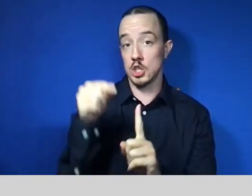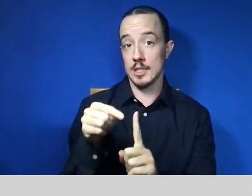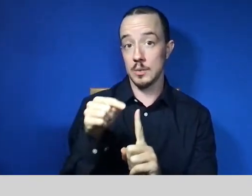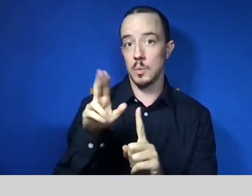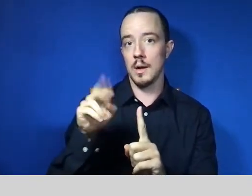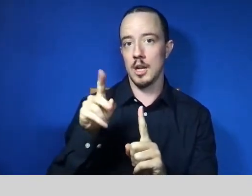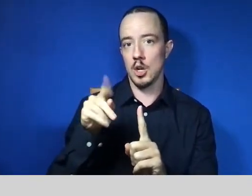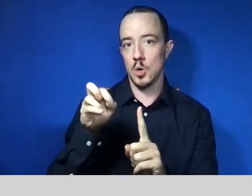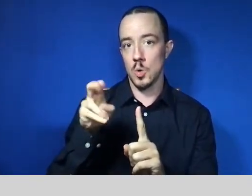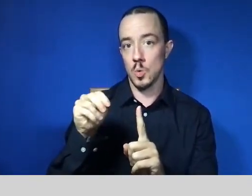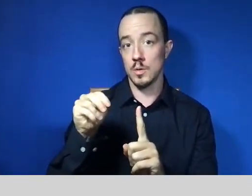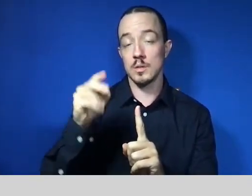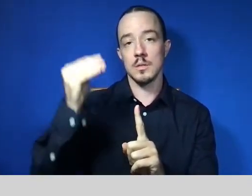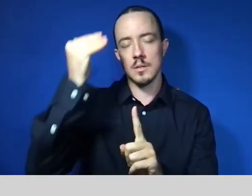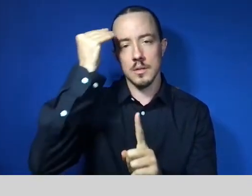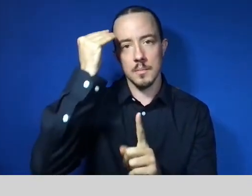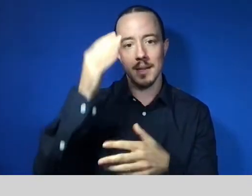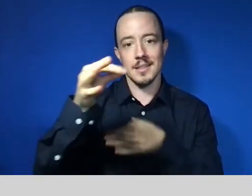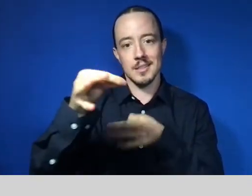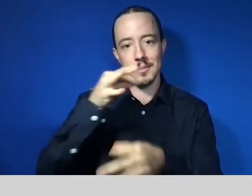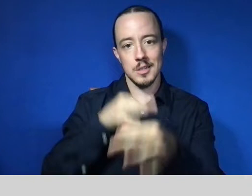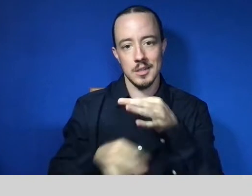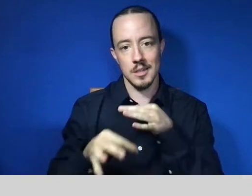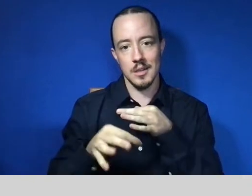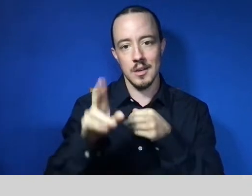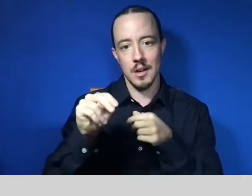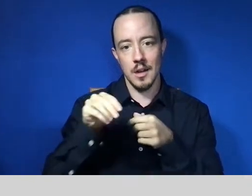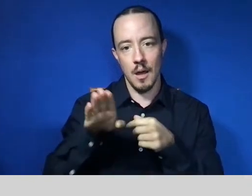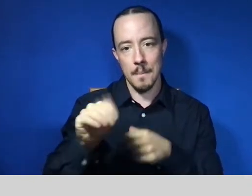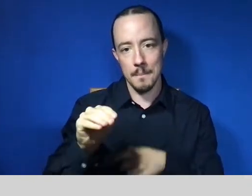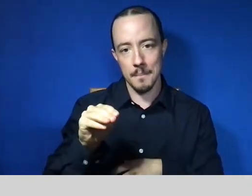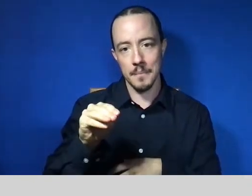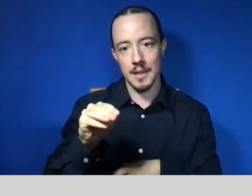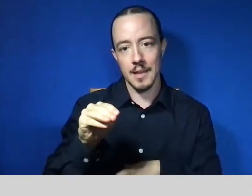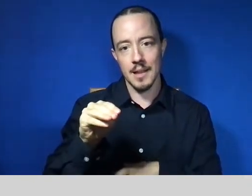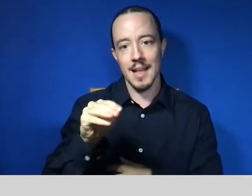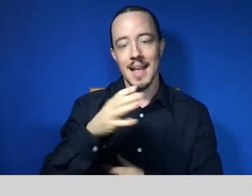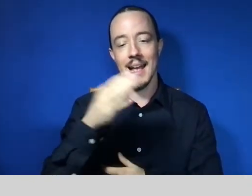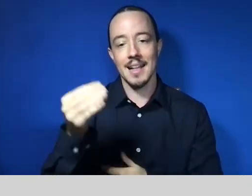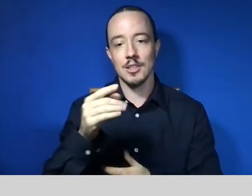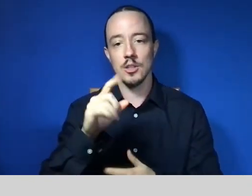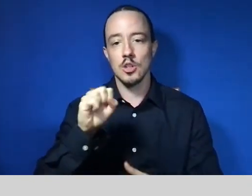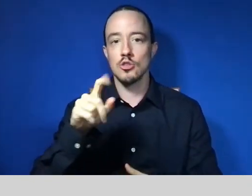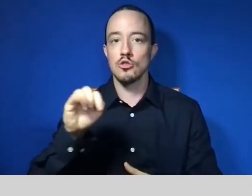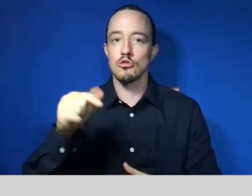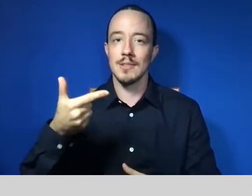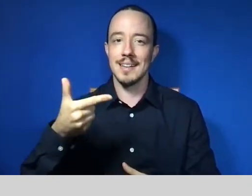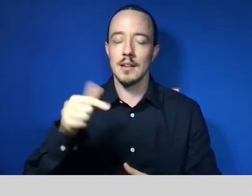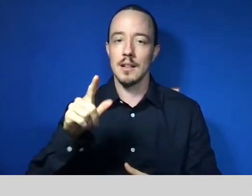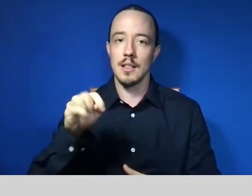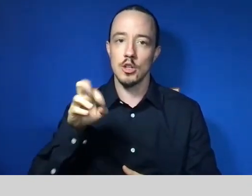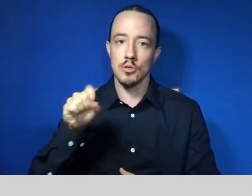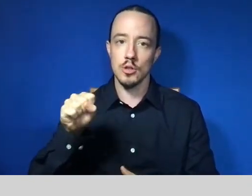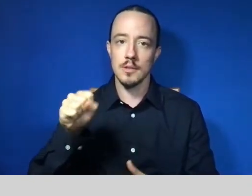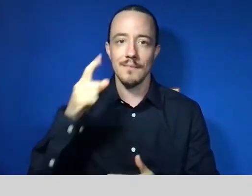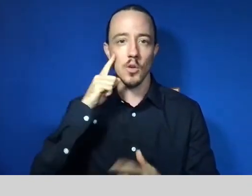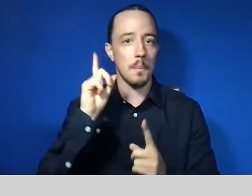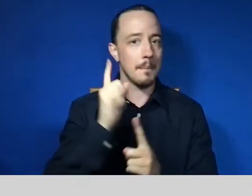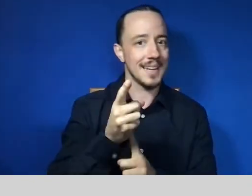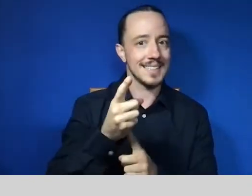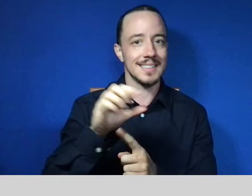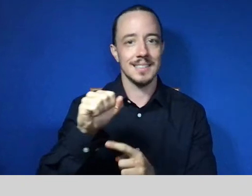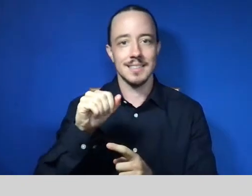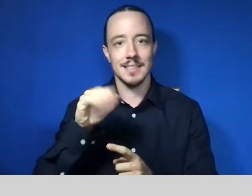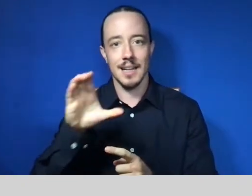to be substituted by a union of the original enum and string literals such as minute, second,